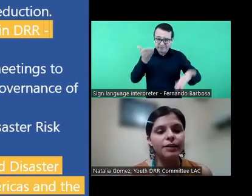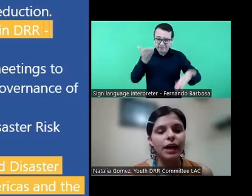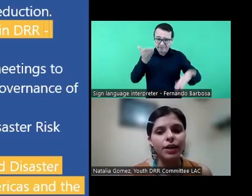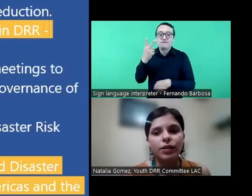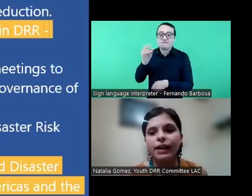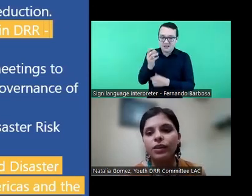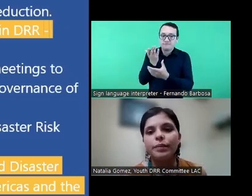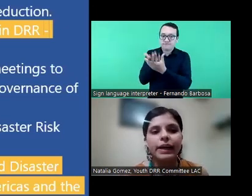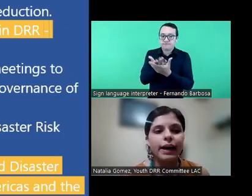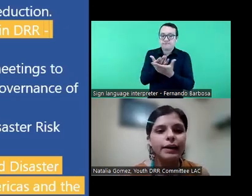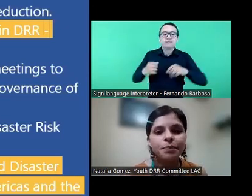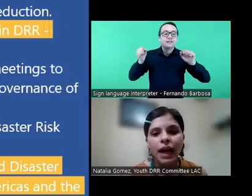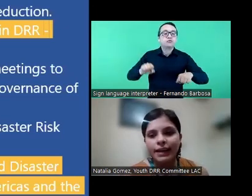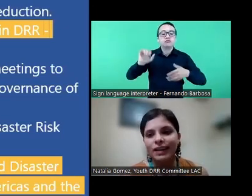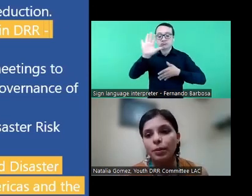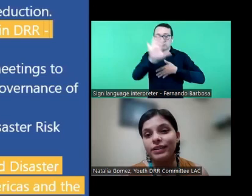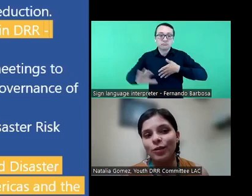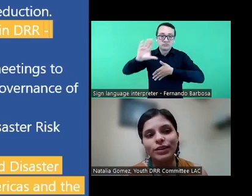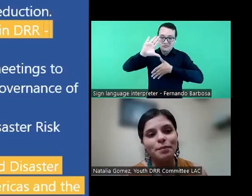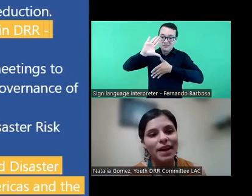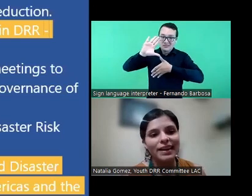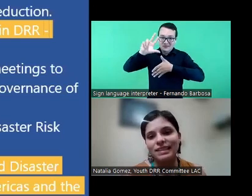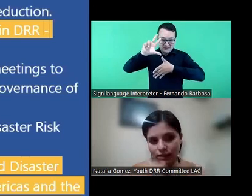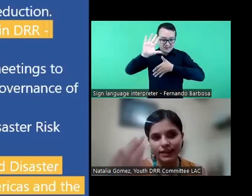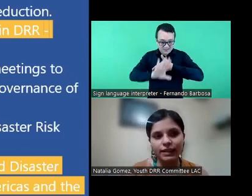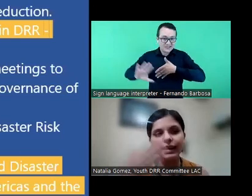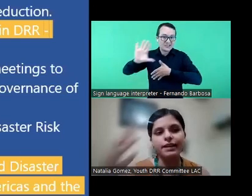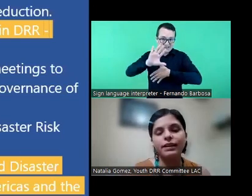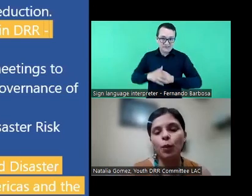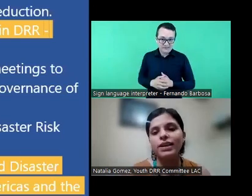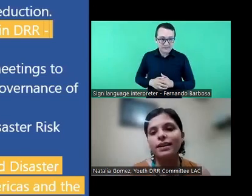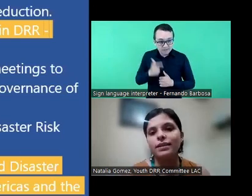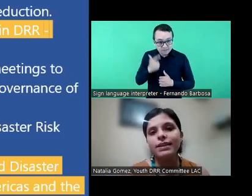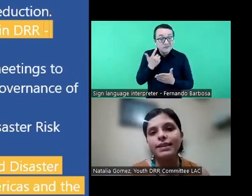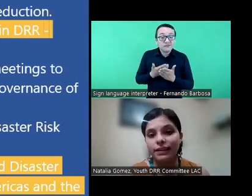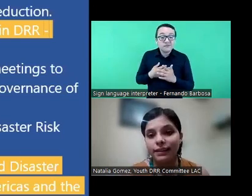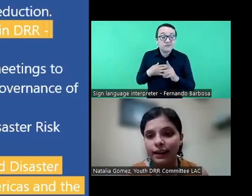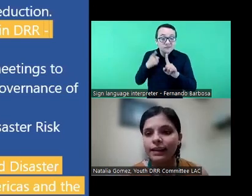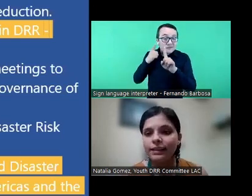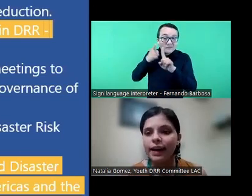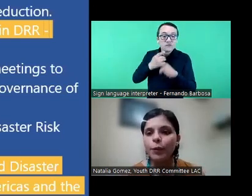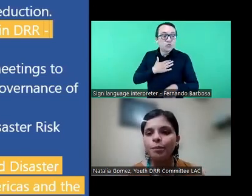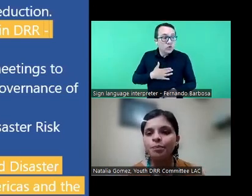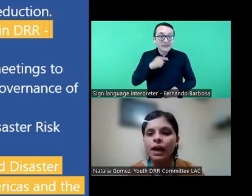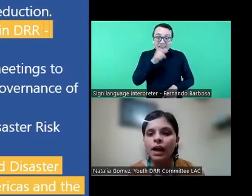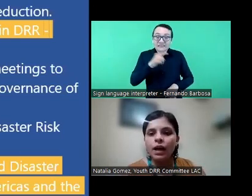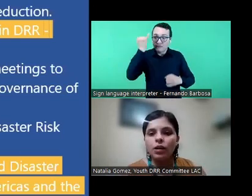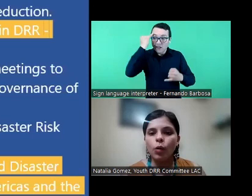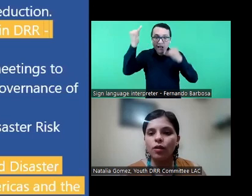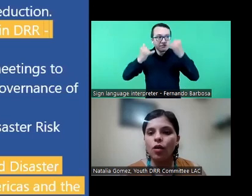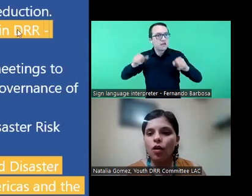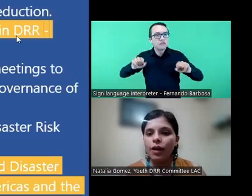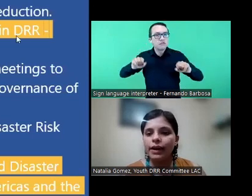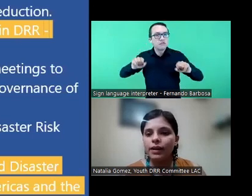in early alert for the Latin American region. And the purpose is also that these kinds of initiatives are kept